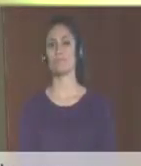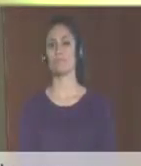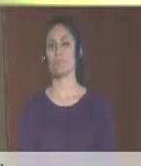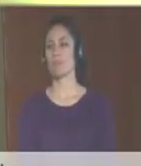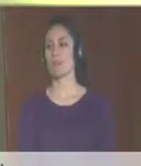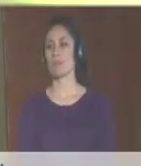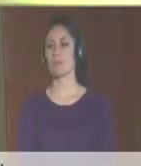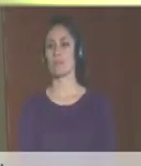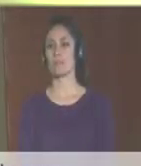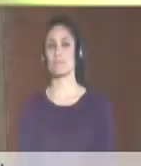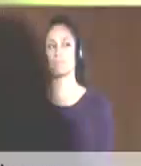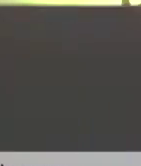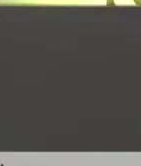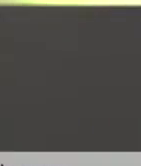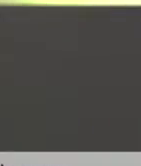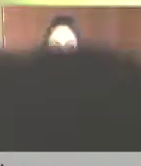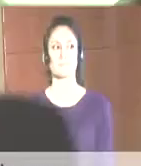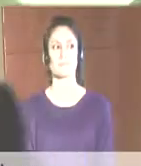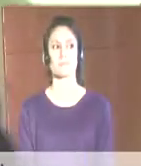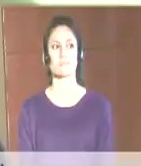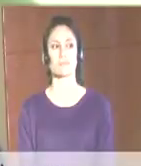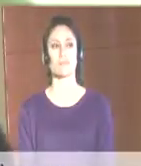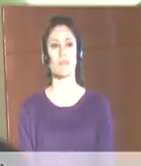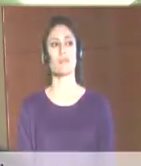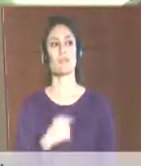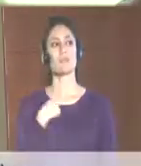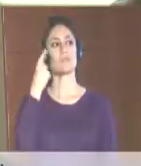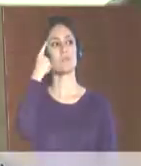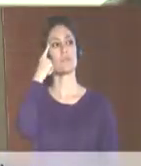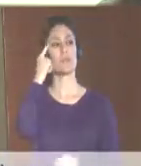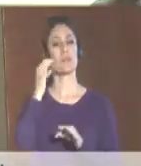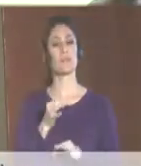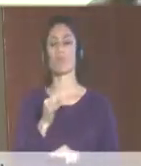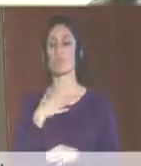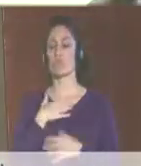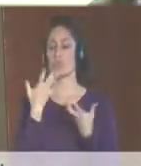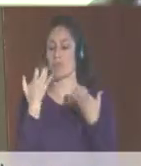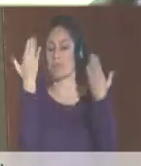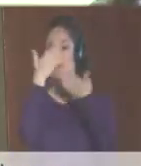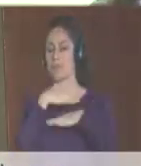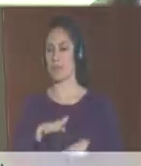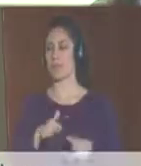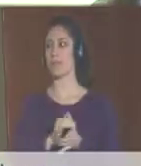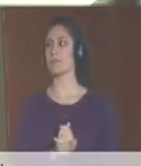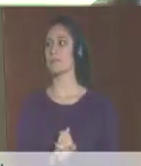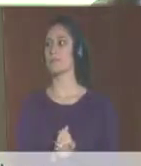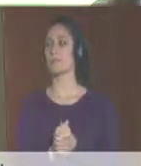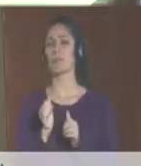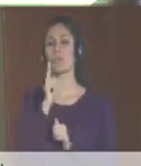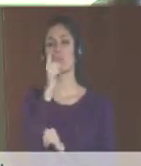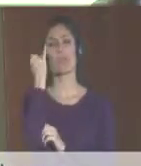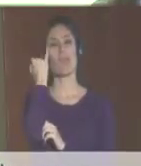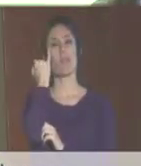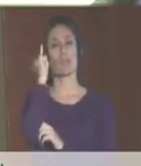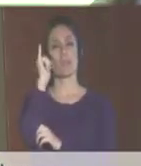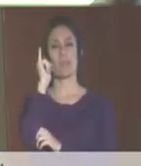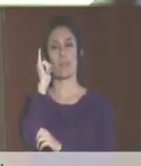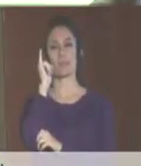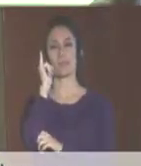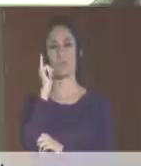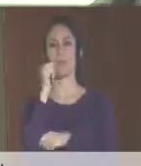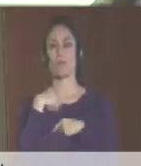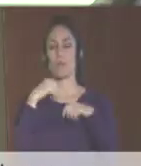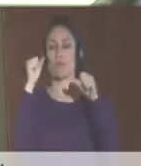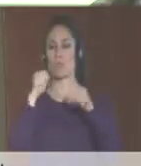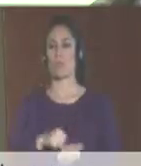I would say that it is necessary to highlight certain elements, and I would like to conclude with an